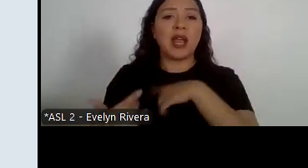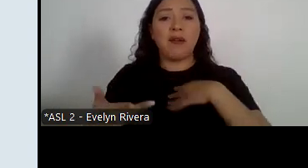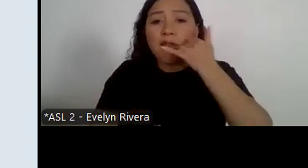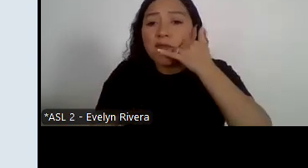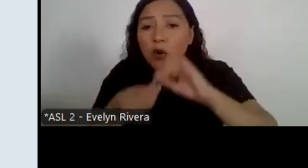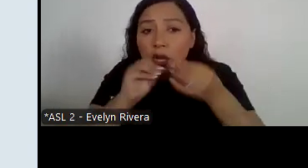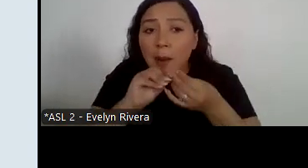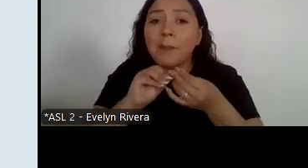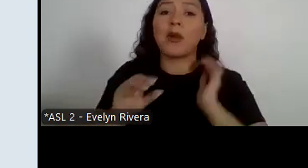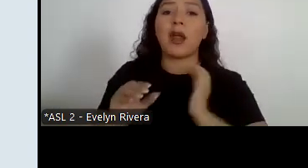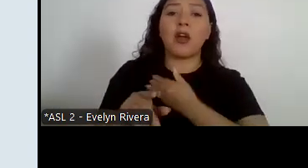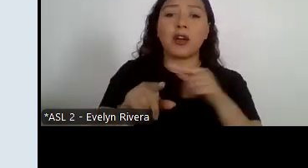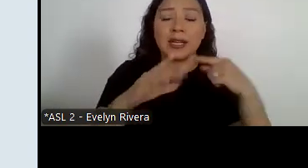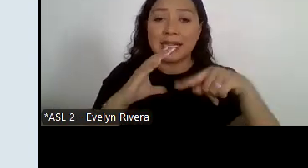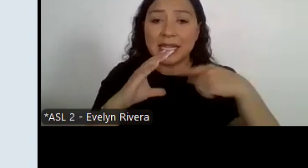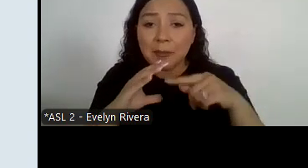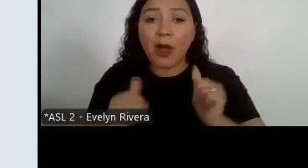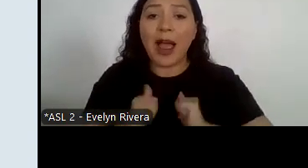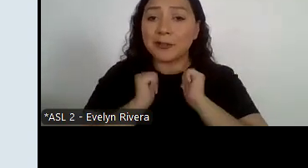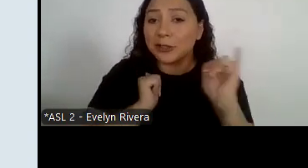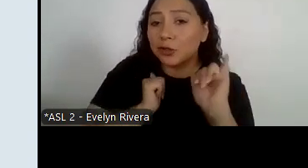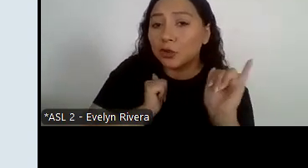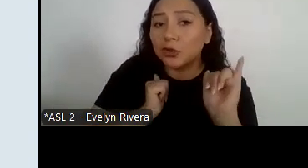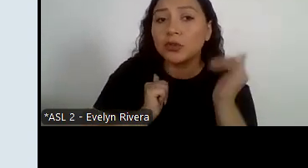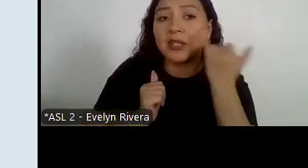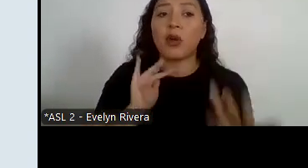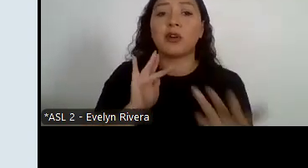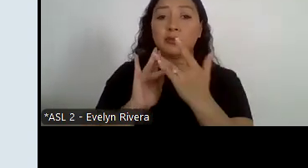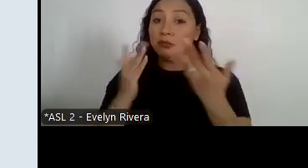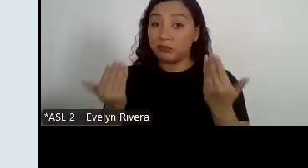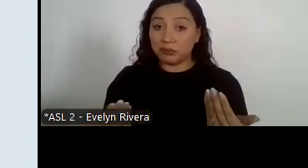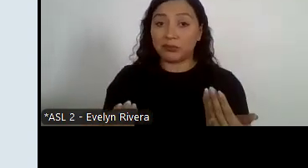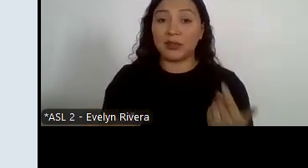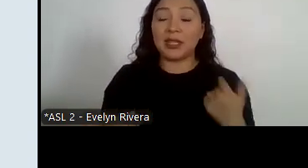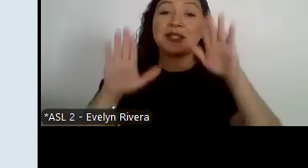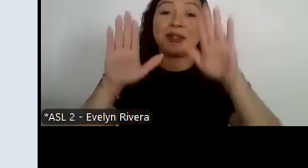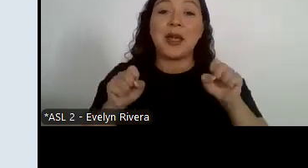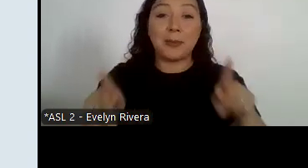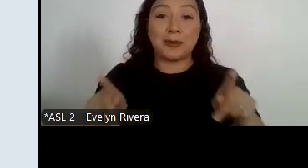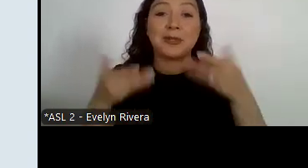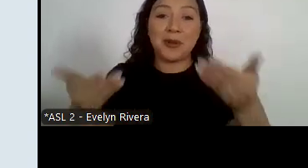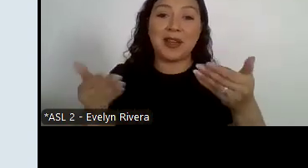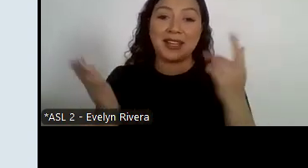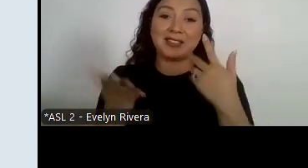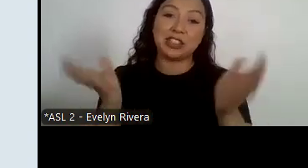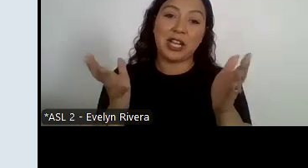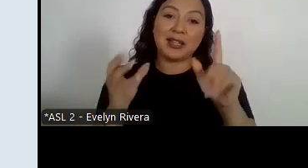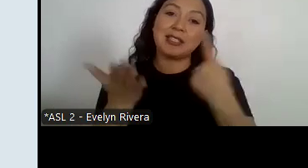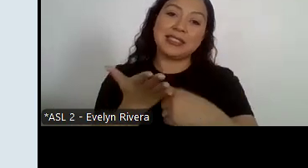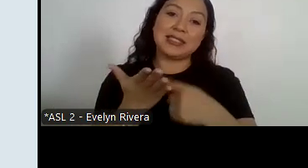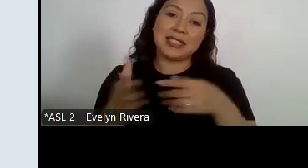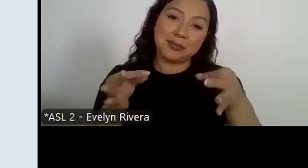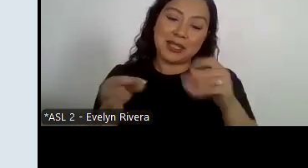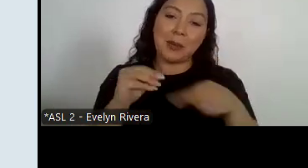email address in the chat as well. We're just so grateful for the opportunity to talk to you about this. And